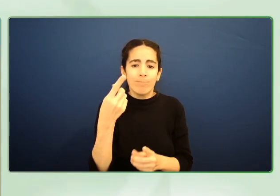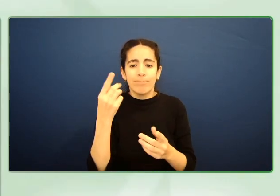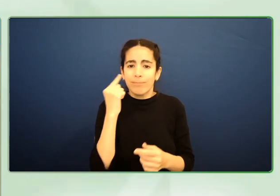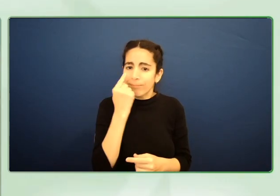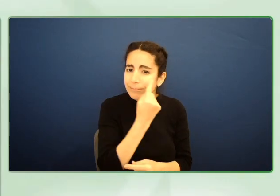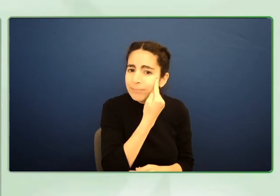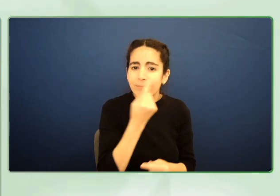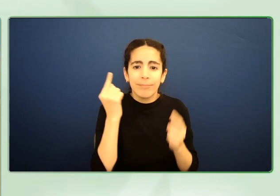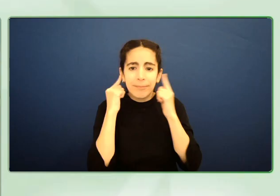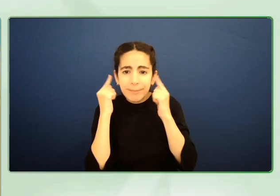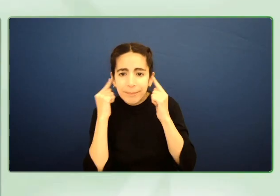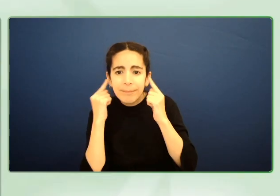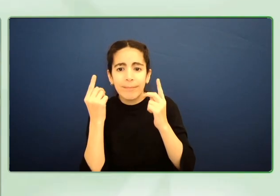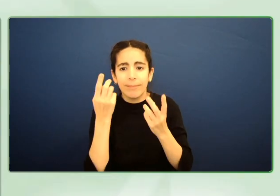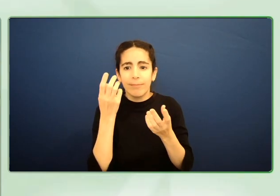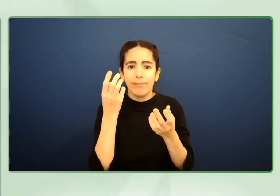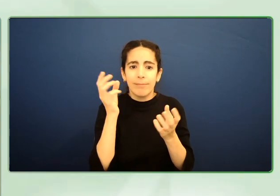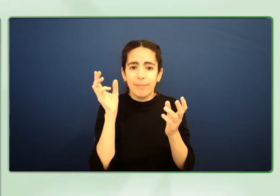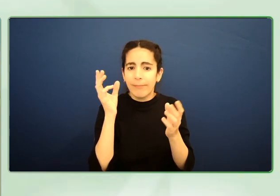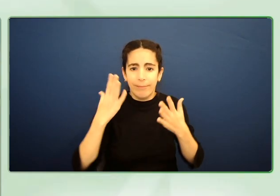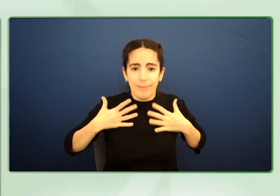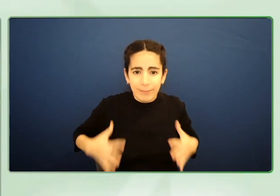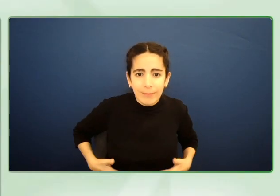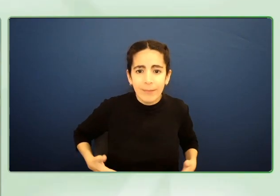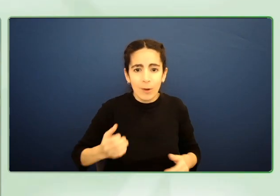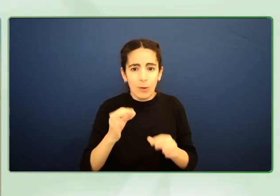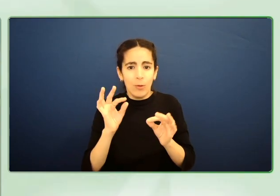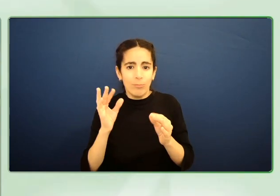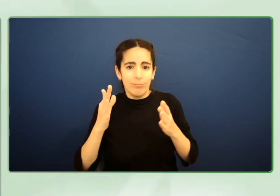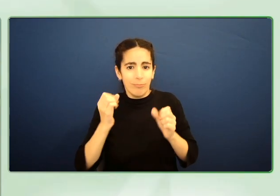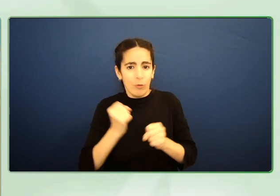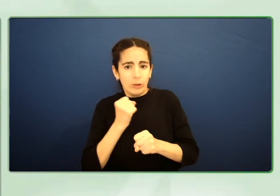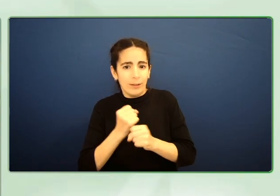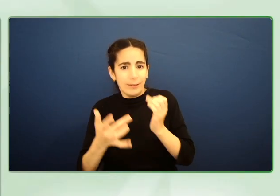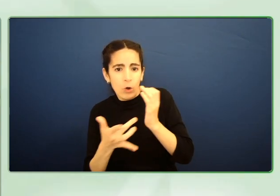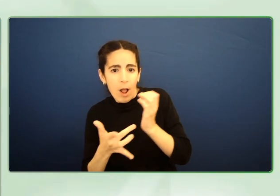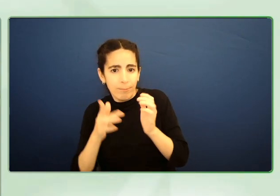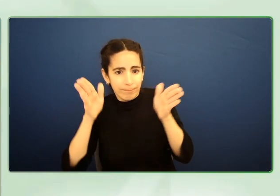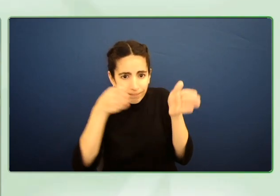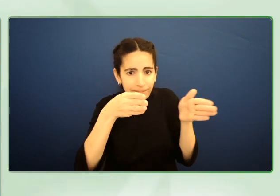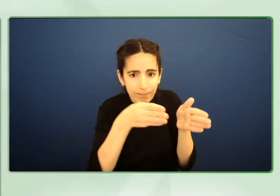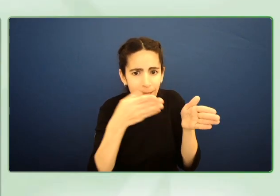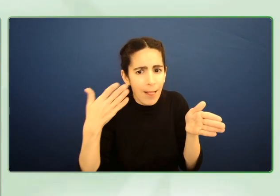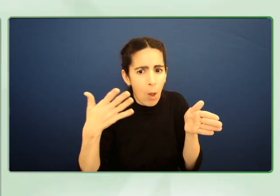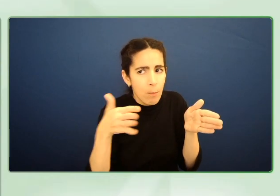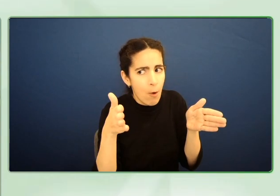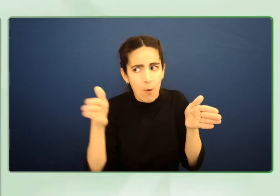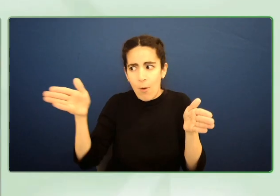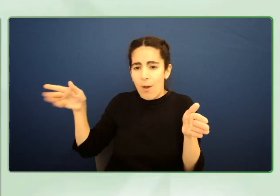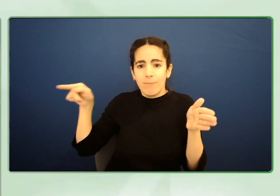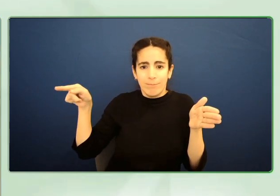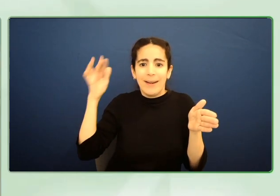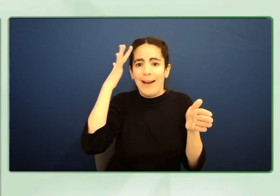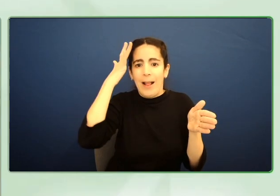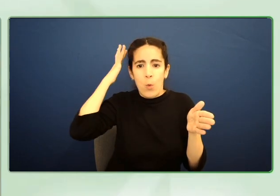neurodiverse-led solutions. There's an obvious increasing cost to governments in terms of the accommodations or the employers that they're